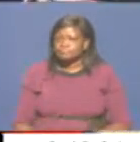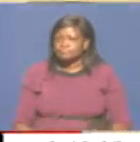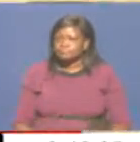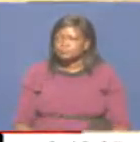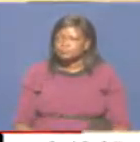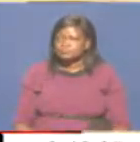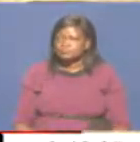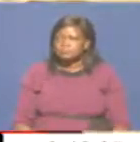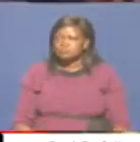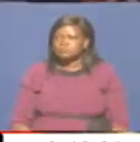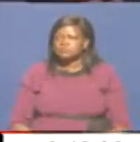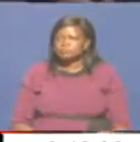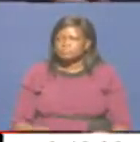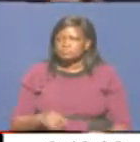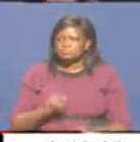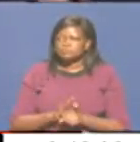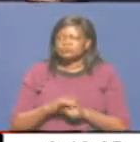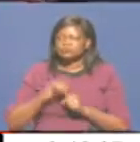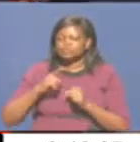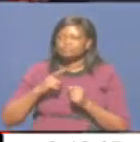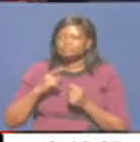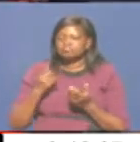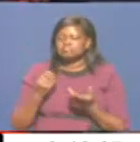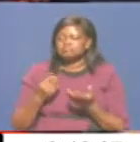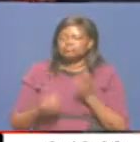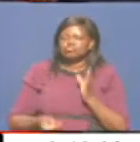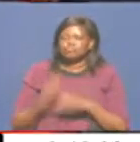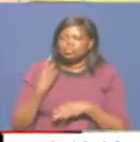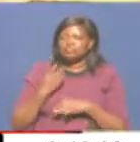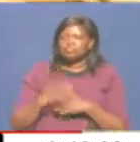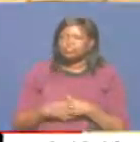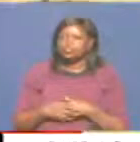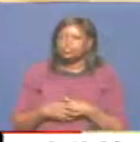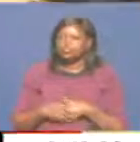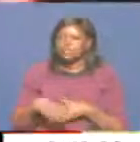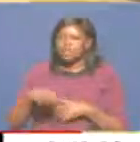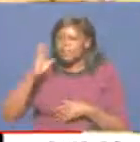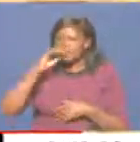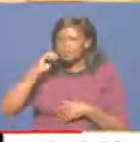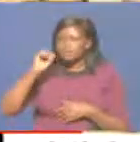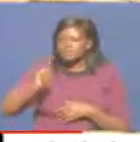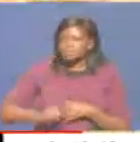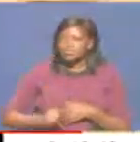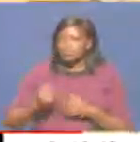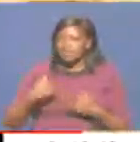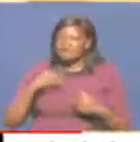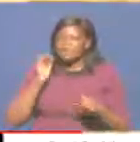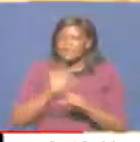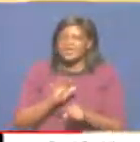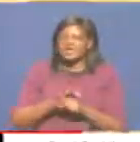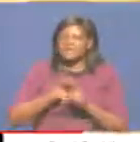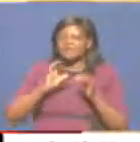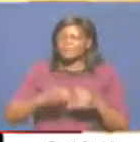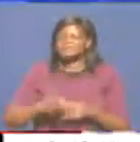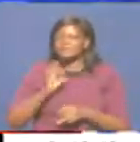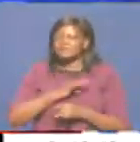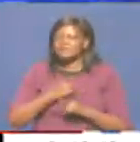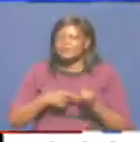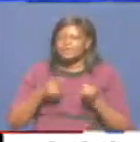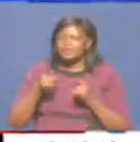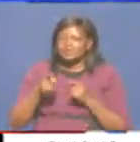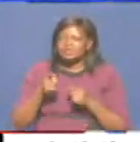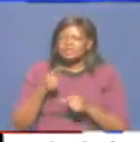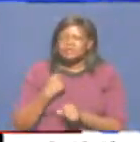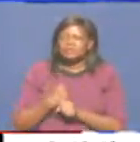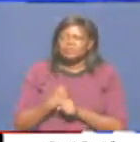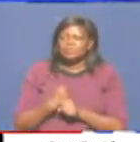The multi-million shilling factory, which was launched at Koriema, Baringo South, will see hundreds of farmers benefiting from the practice.